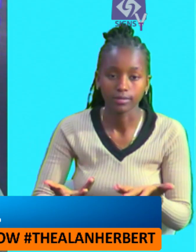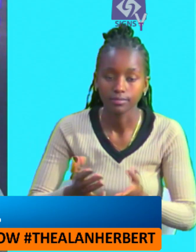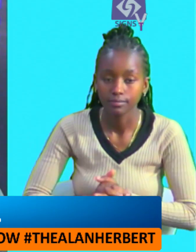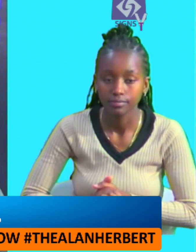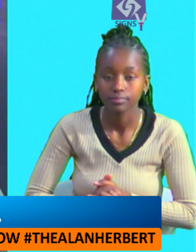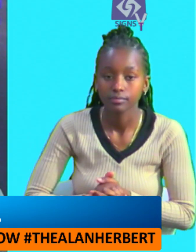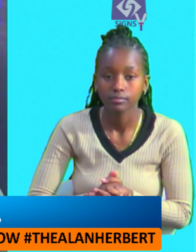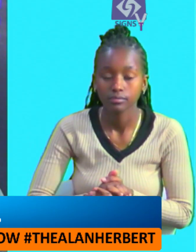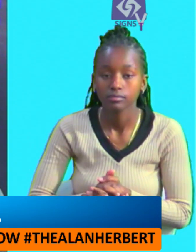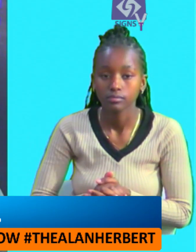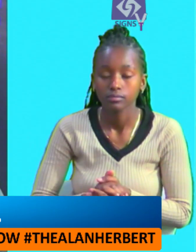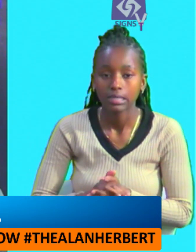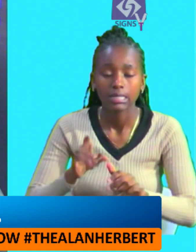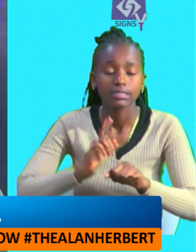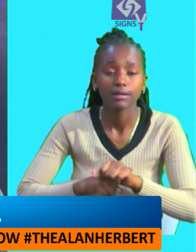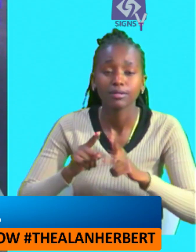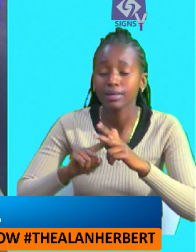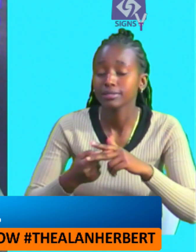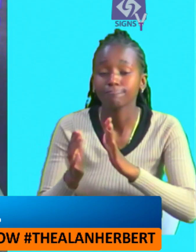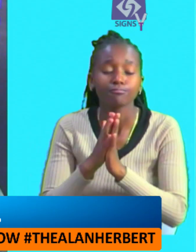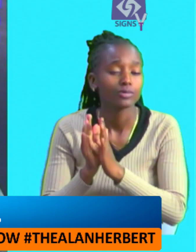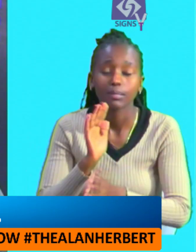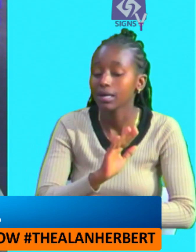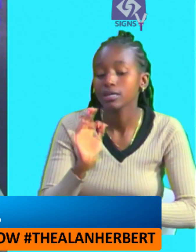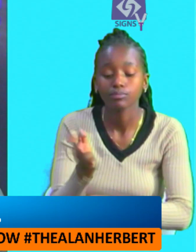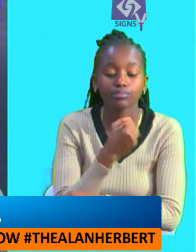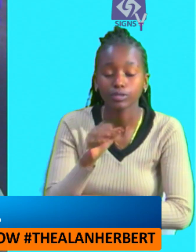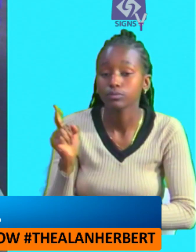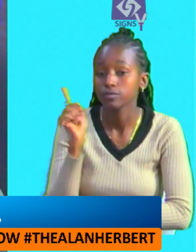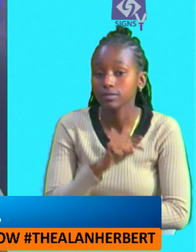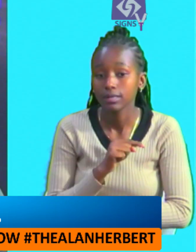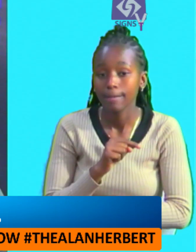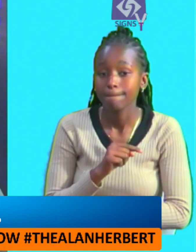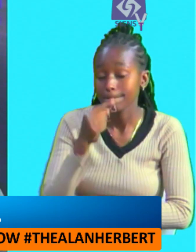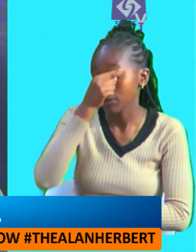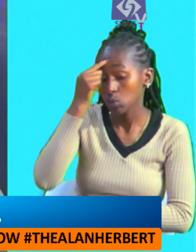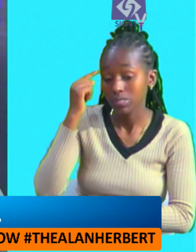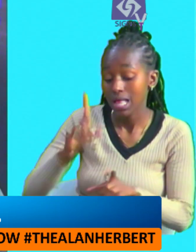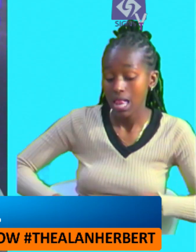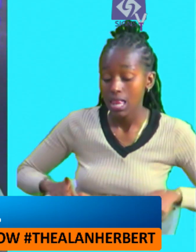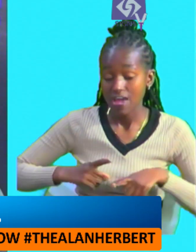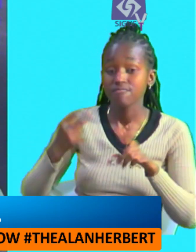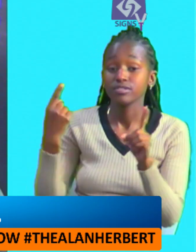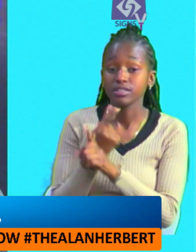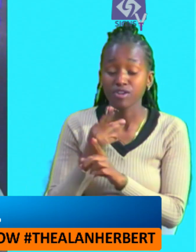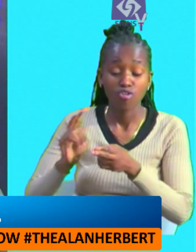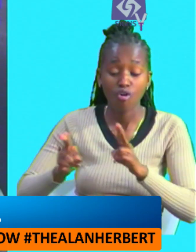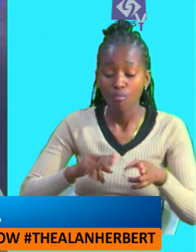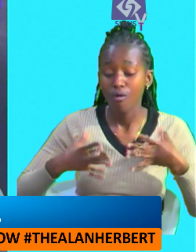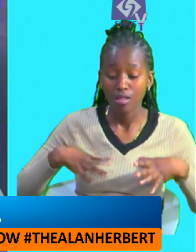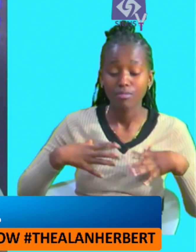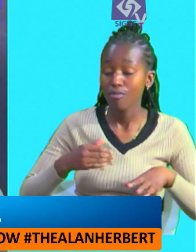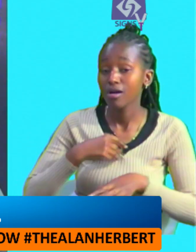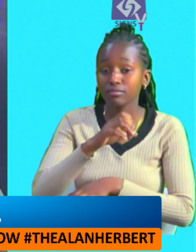me. Yeah, that would have been a violation of Nyambura rights. Yeah, but my eyes are